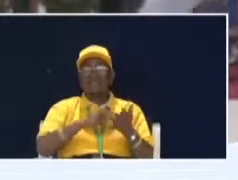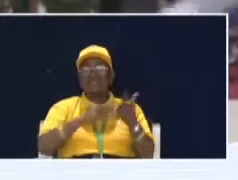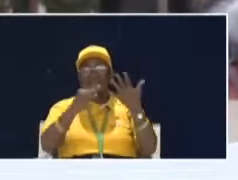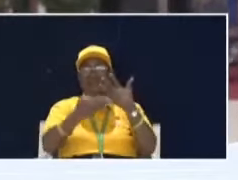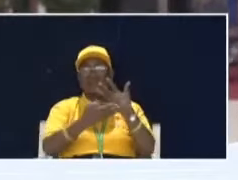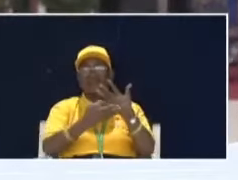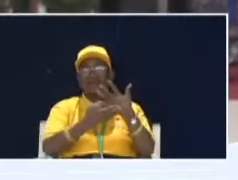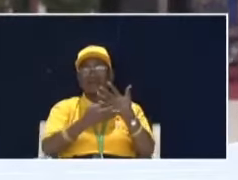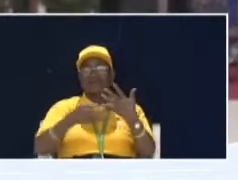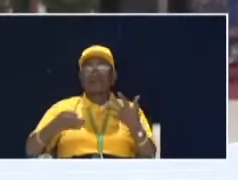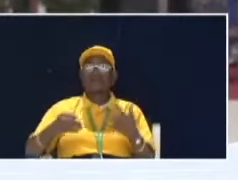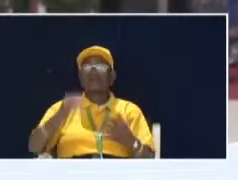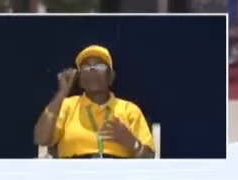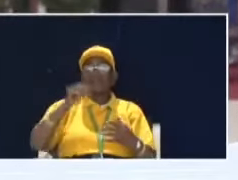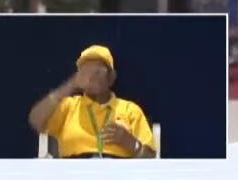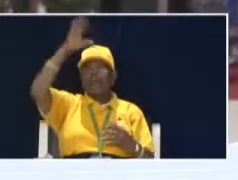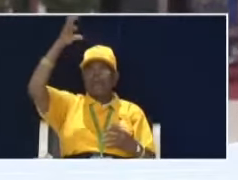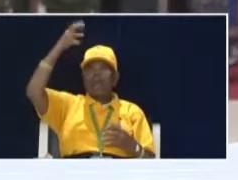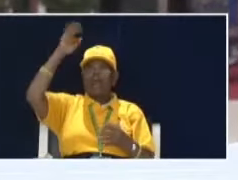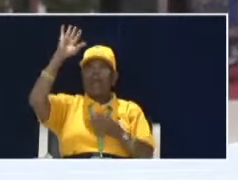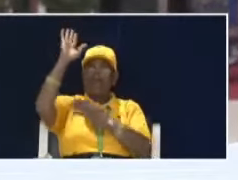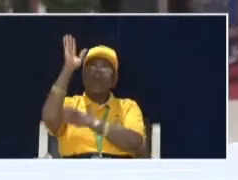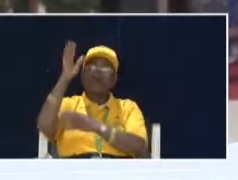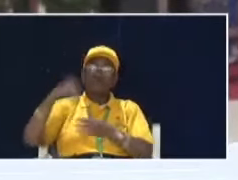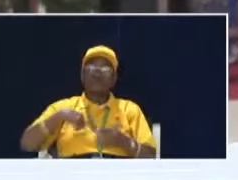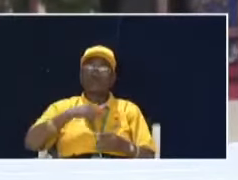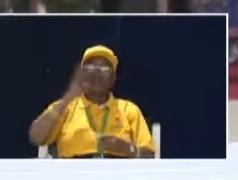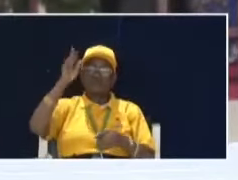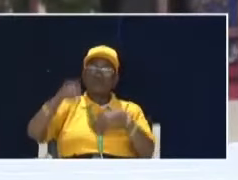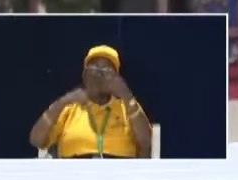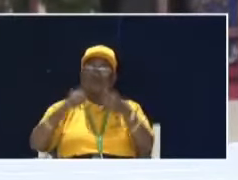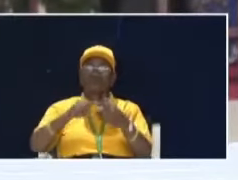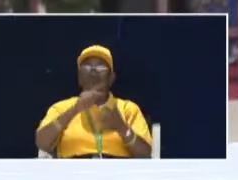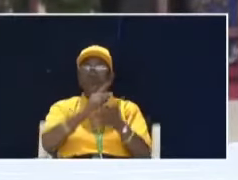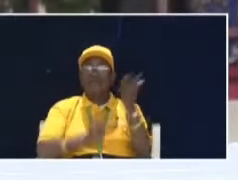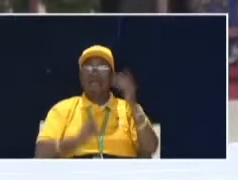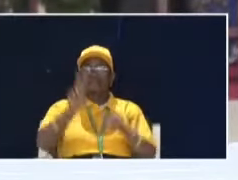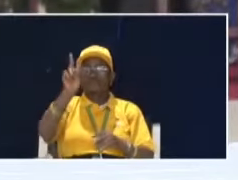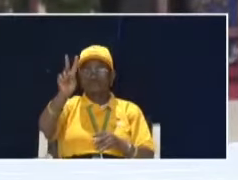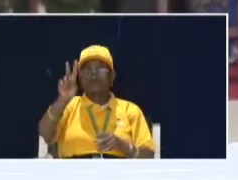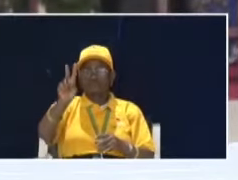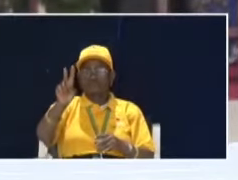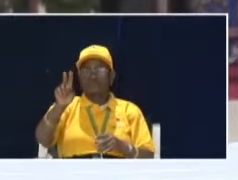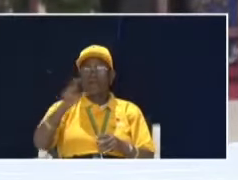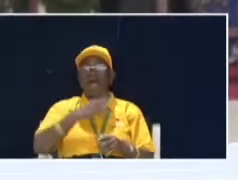2, and so on and so forth.